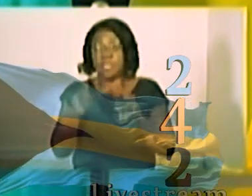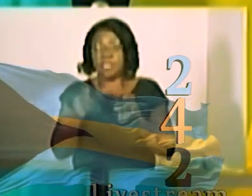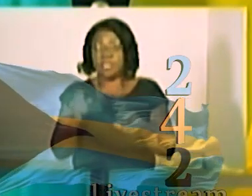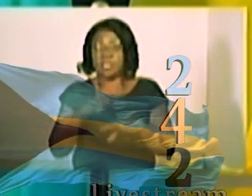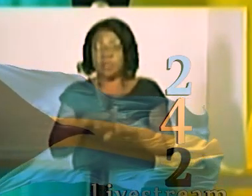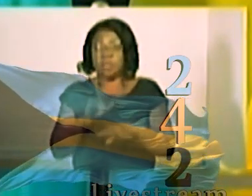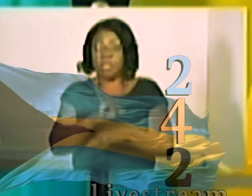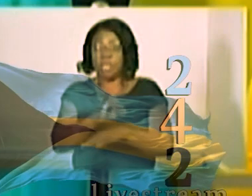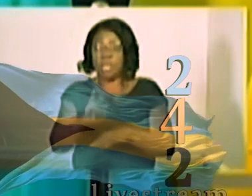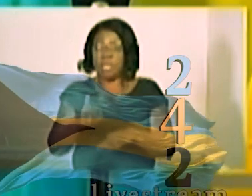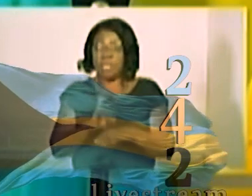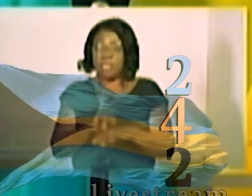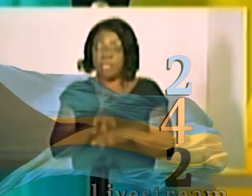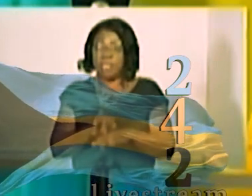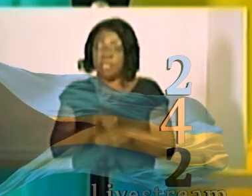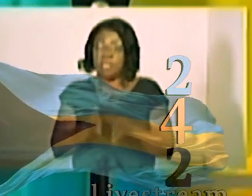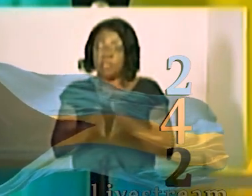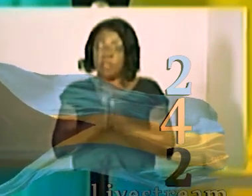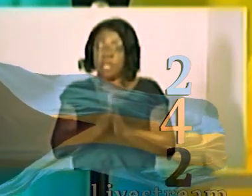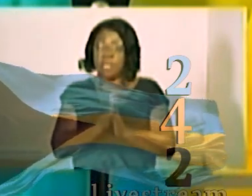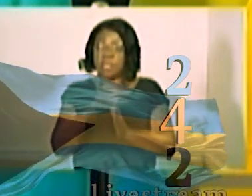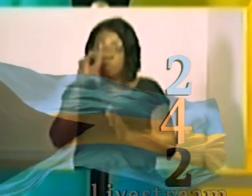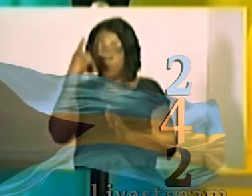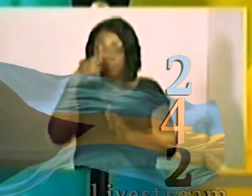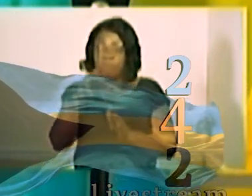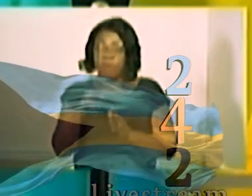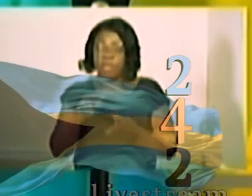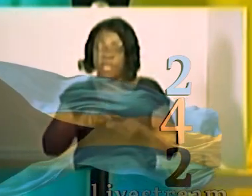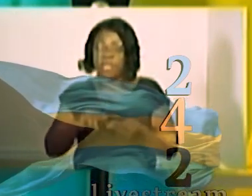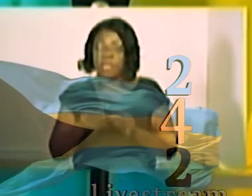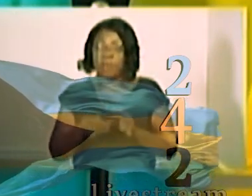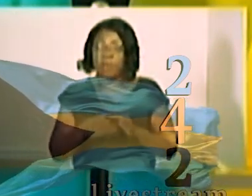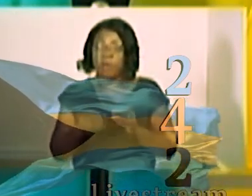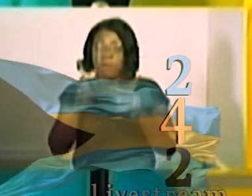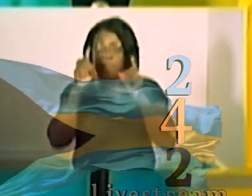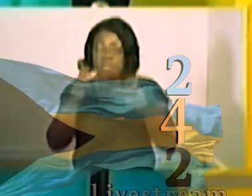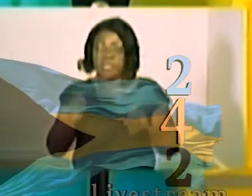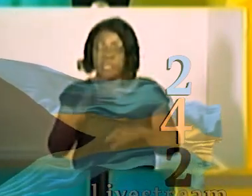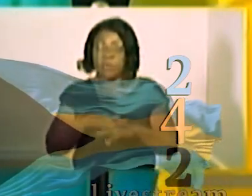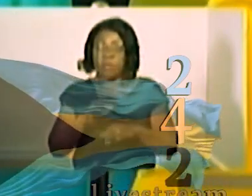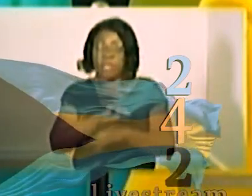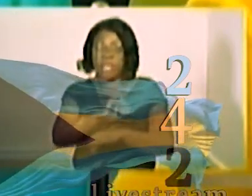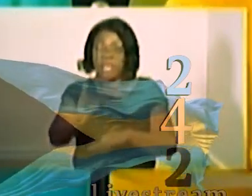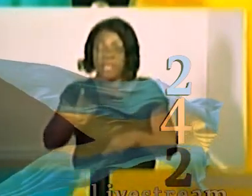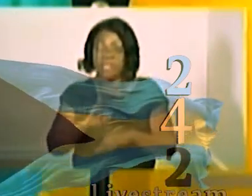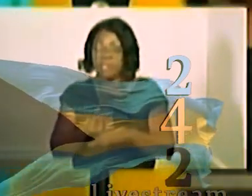in the capital. So I guess I'm asking really for a tangible number of test kits.